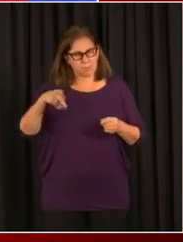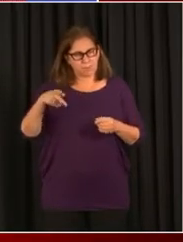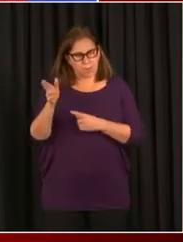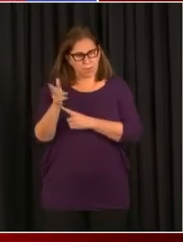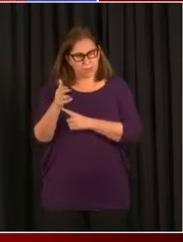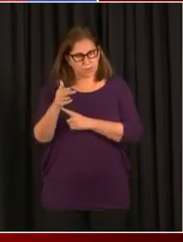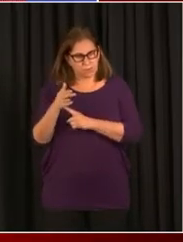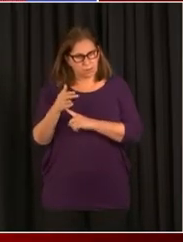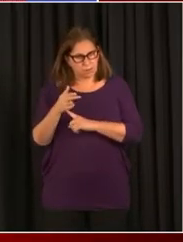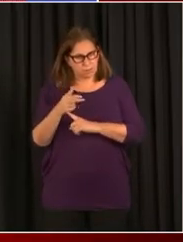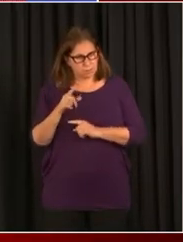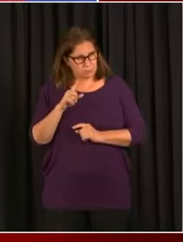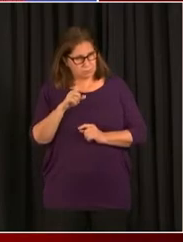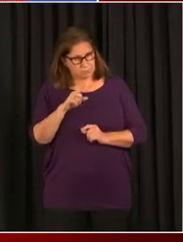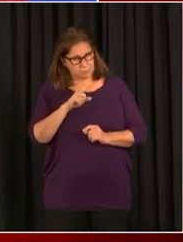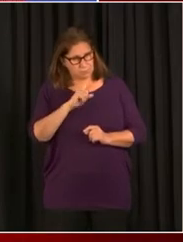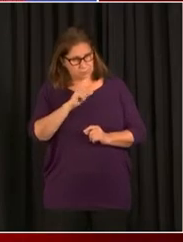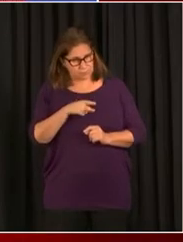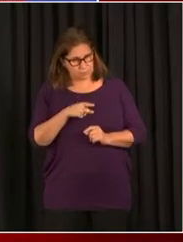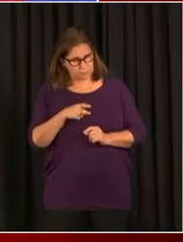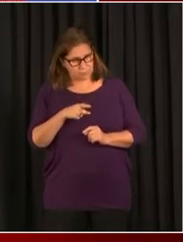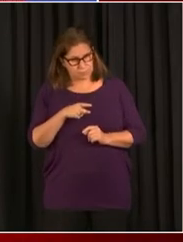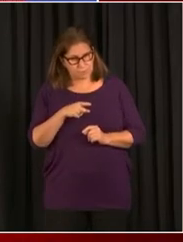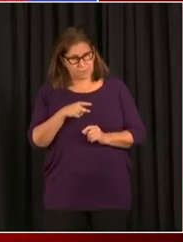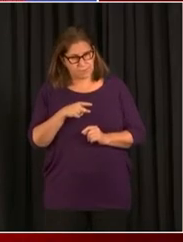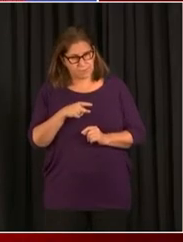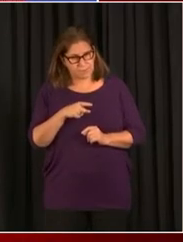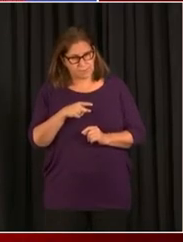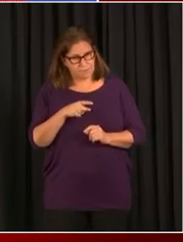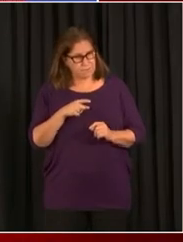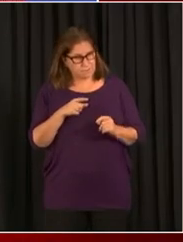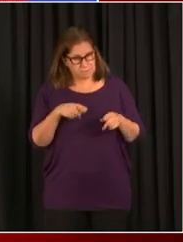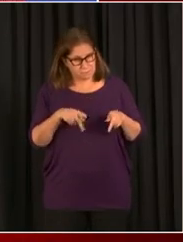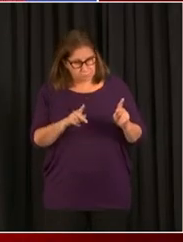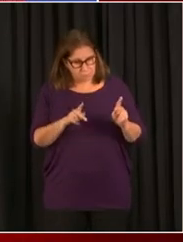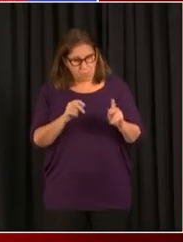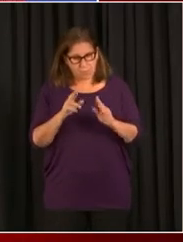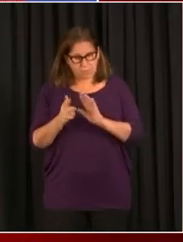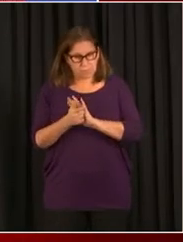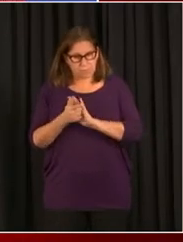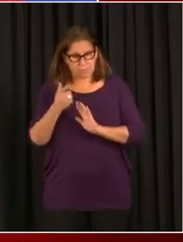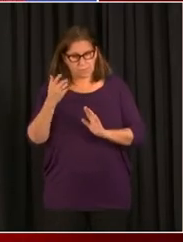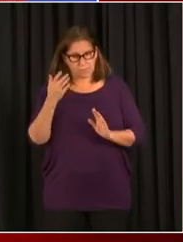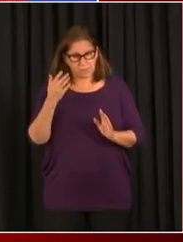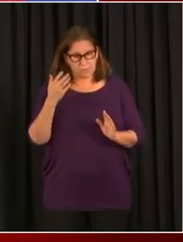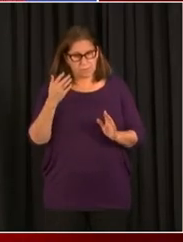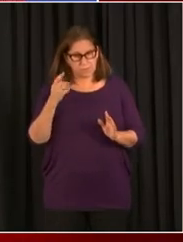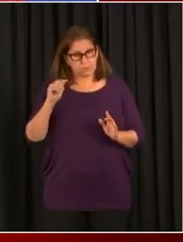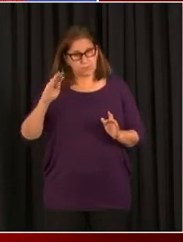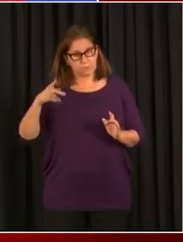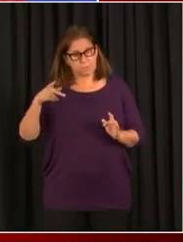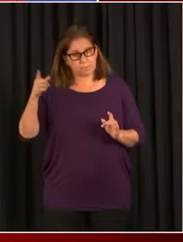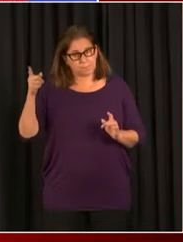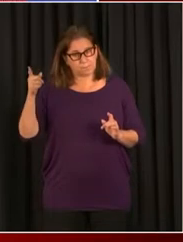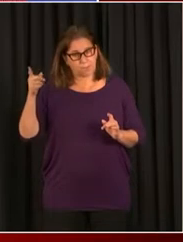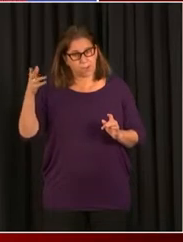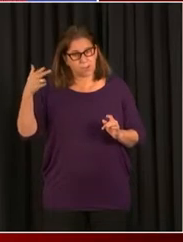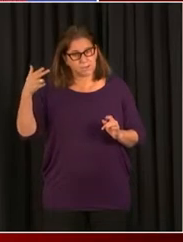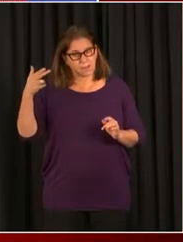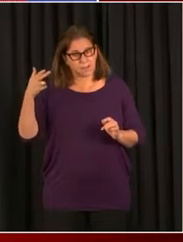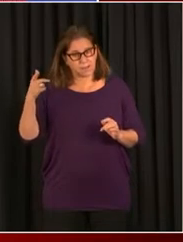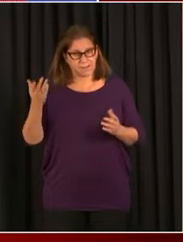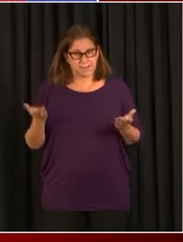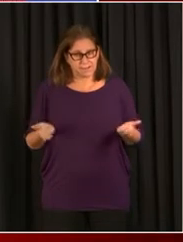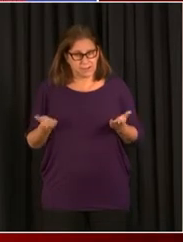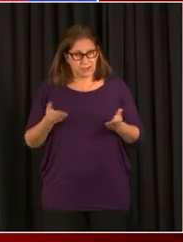legally speaking, things that Trump has done since it's been on federal land, but the Trump Hotel is, of course, on DC land. So have you